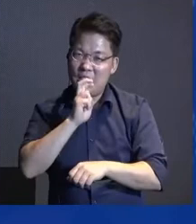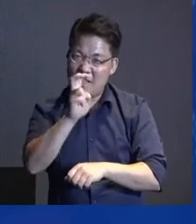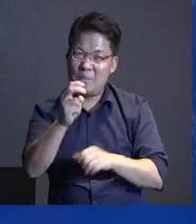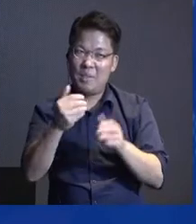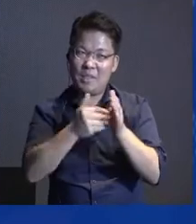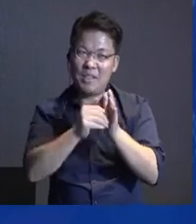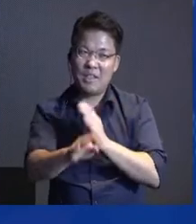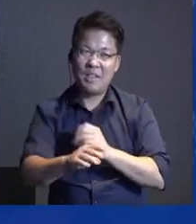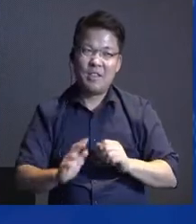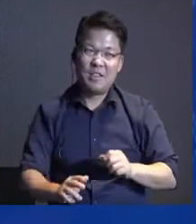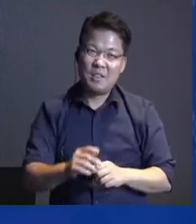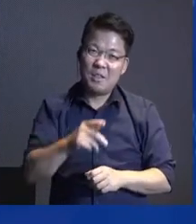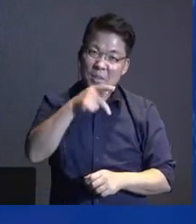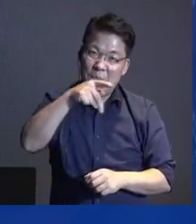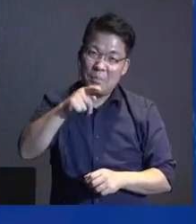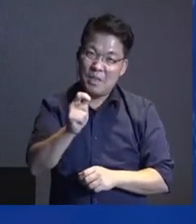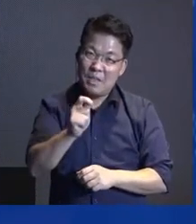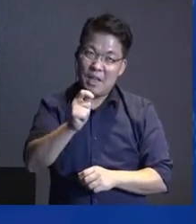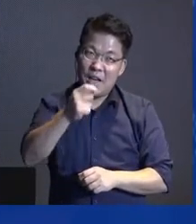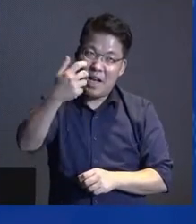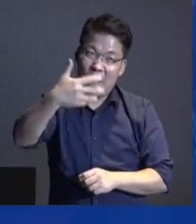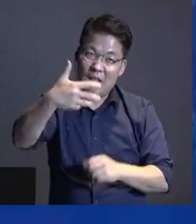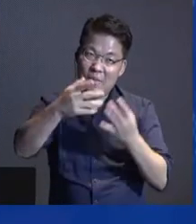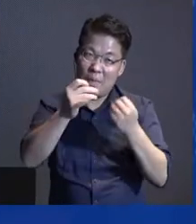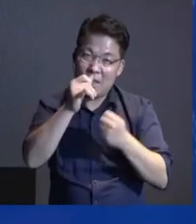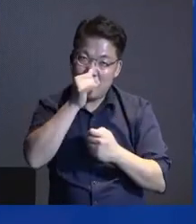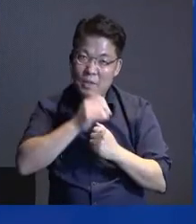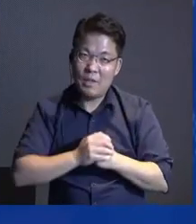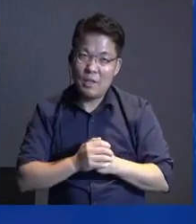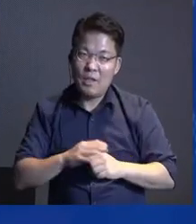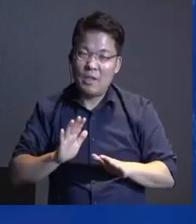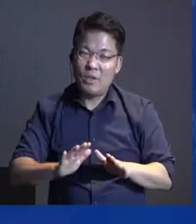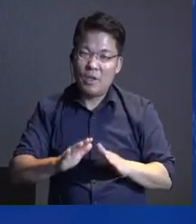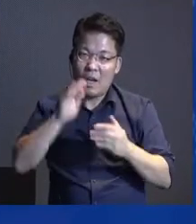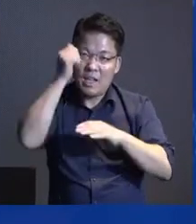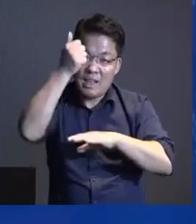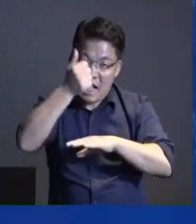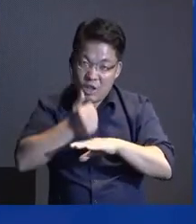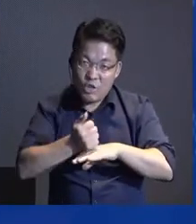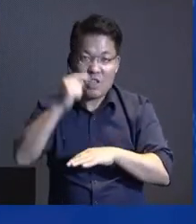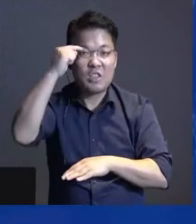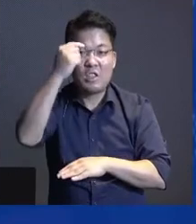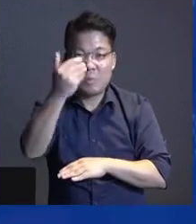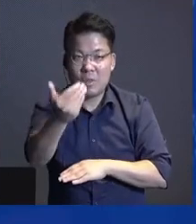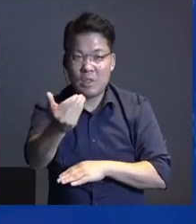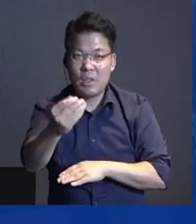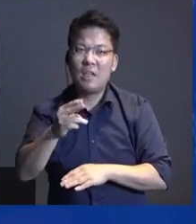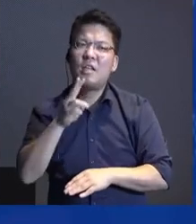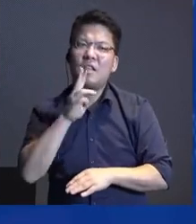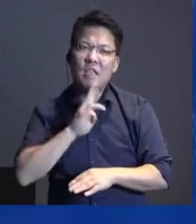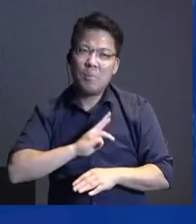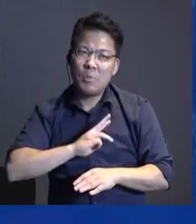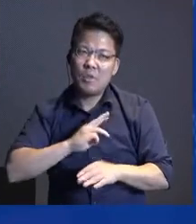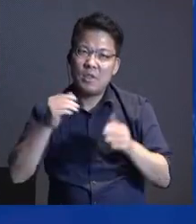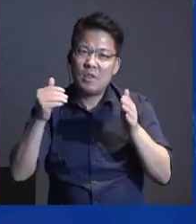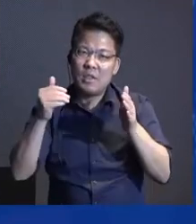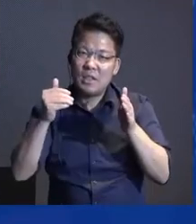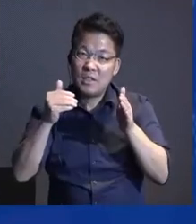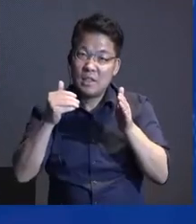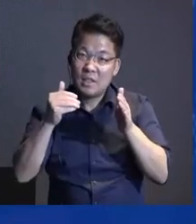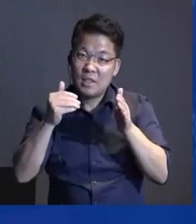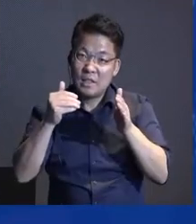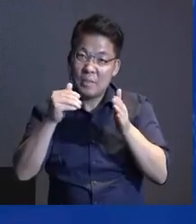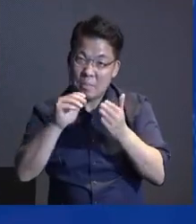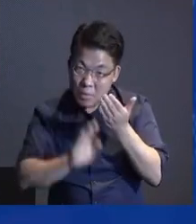but we do have some questions for you later, so maybe you can wrap up in 3 minutes, please. Yes.